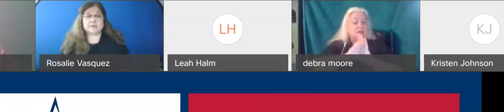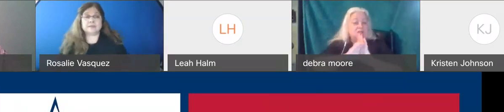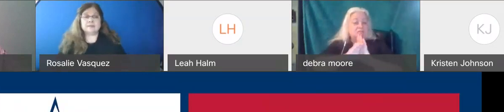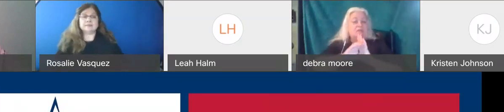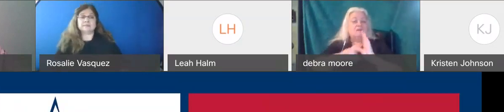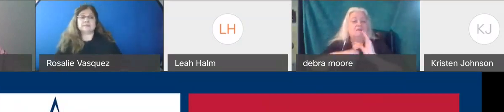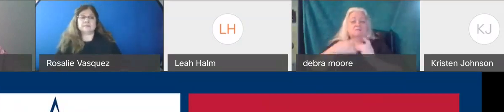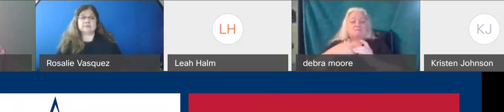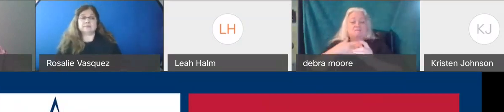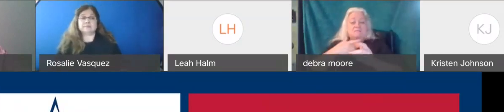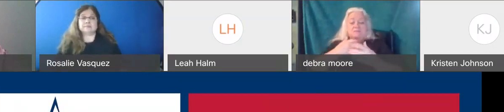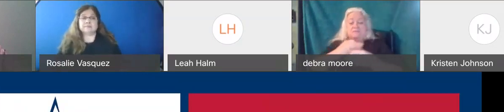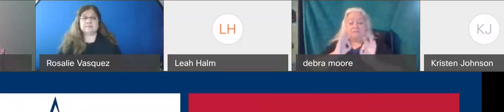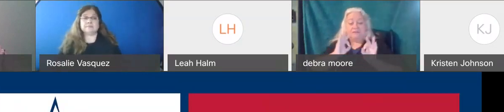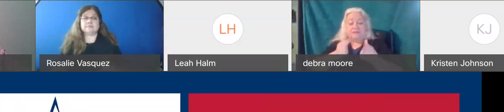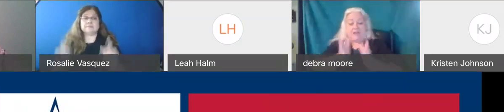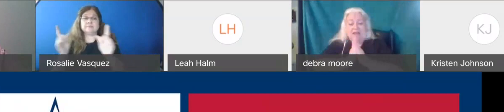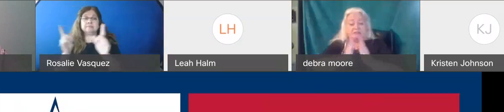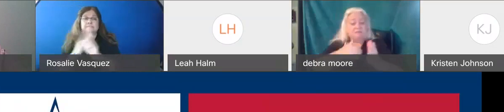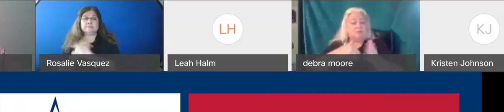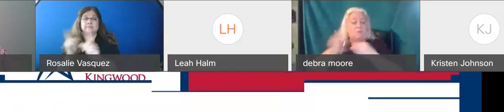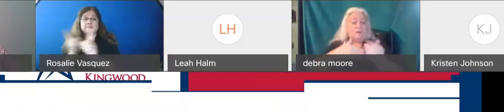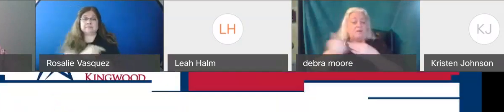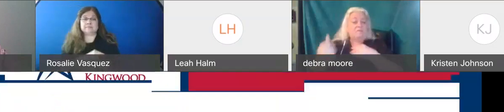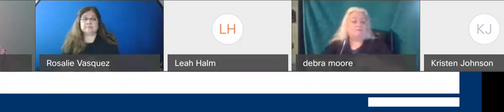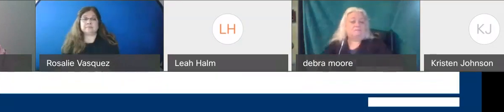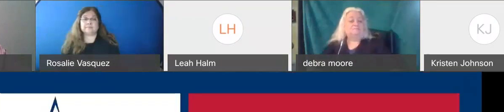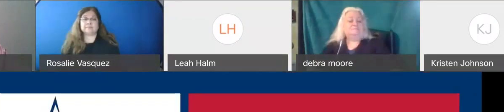free to ask any questions you may have.